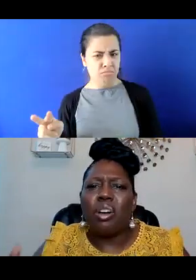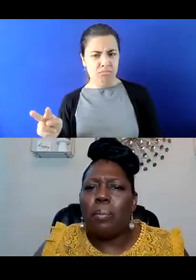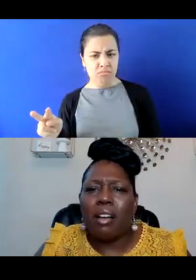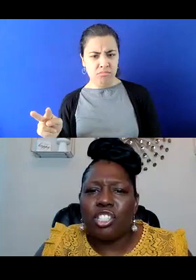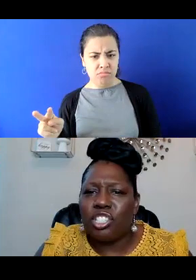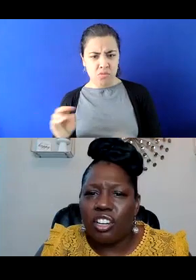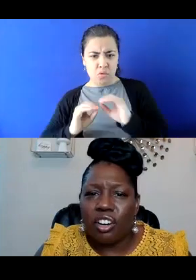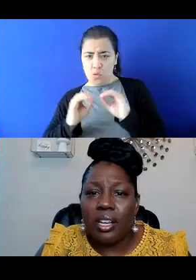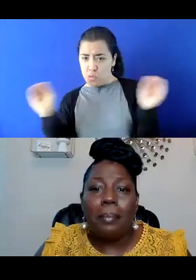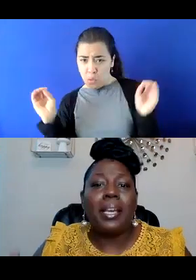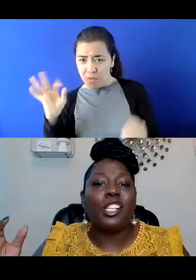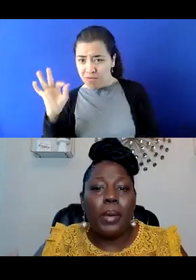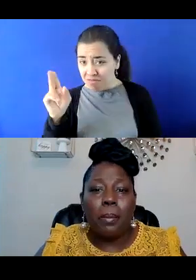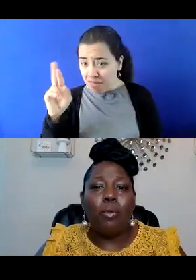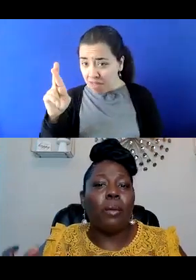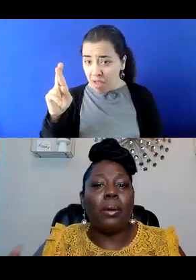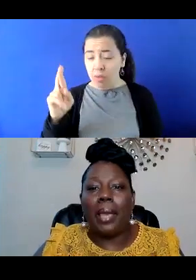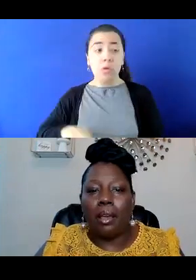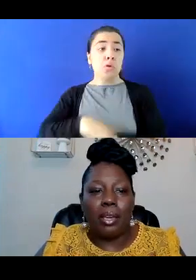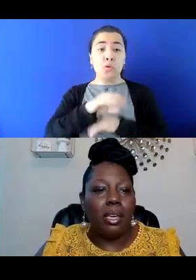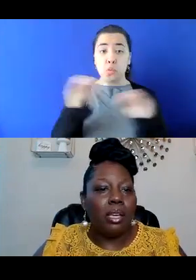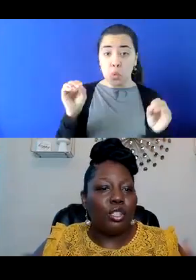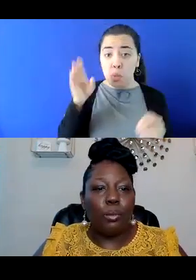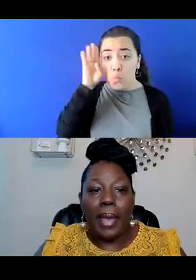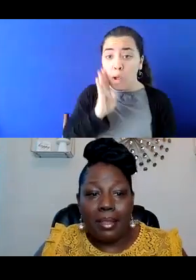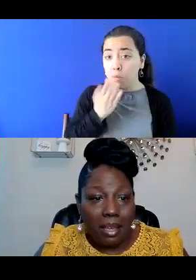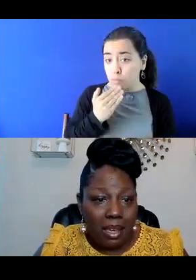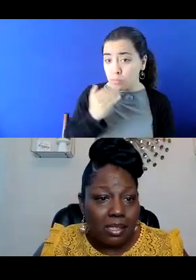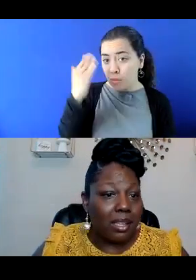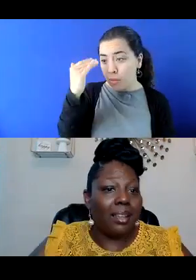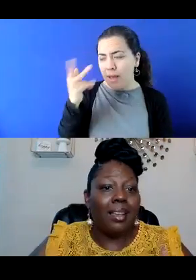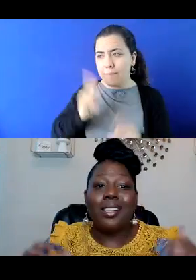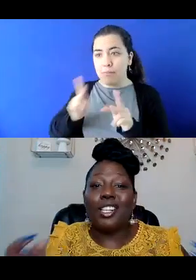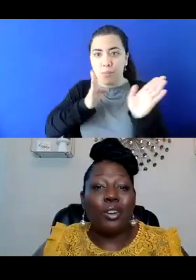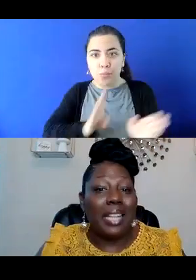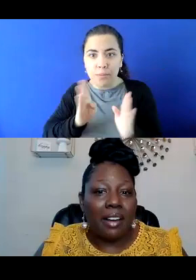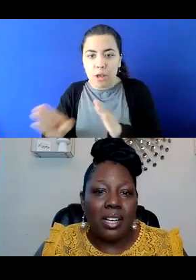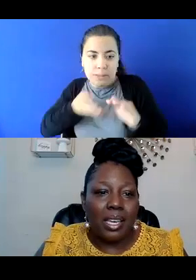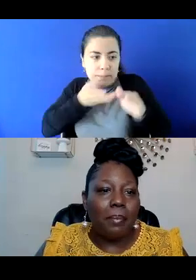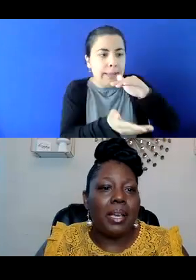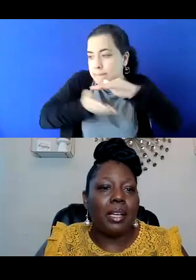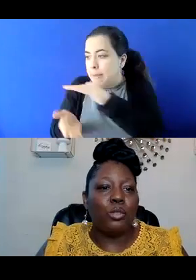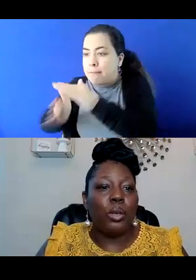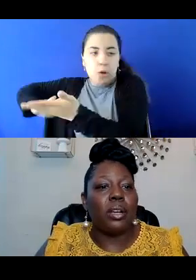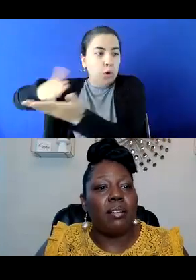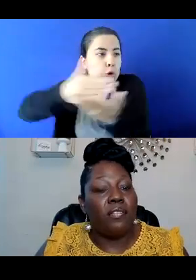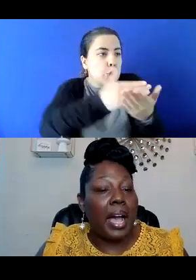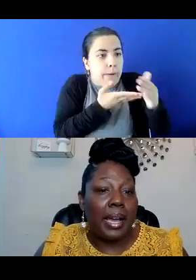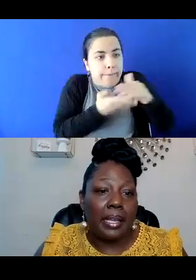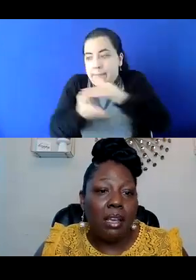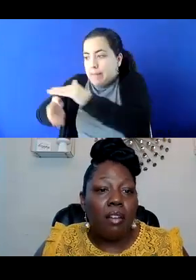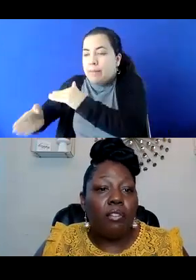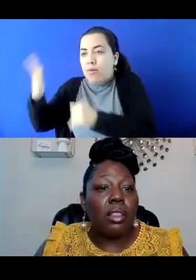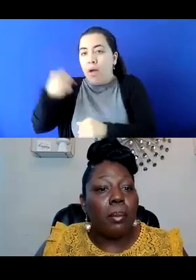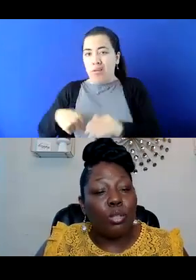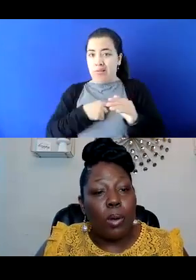is there no brown sugar? Because people were preparing to bake things, to do a lot of cooking because we were